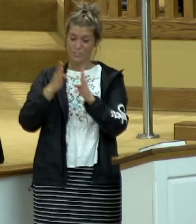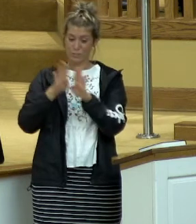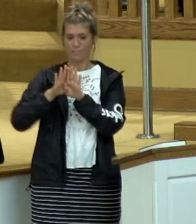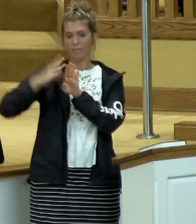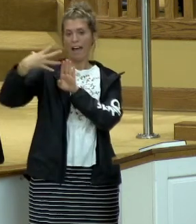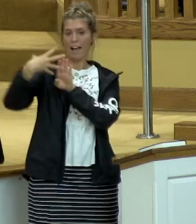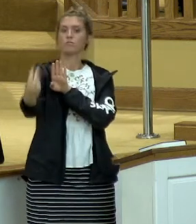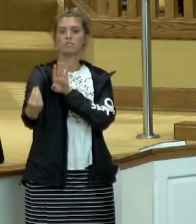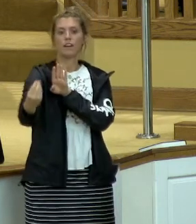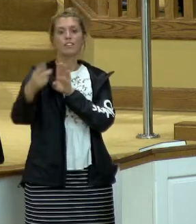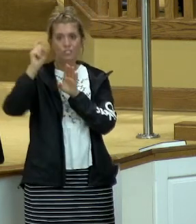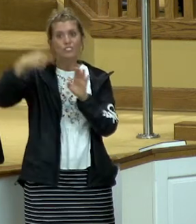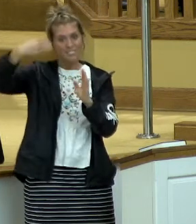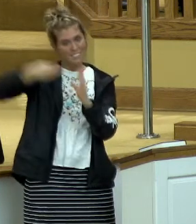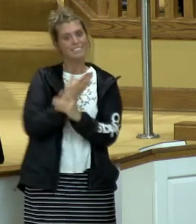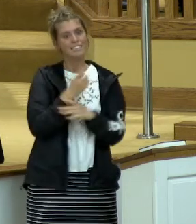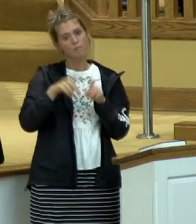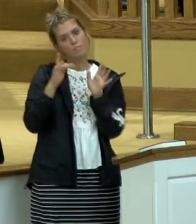already?